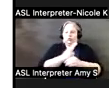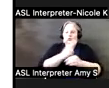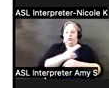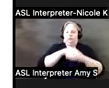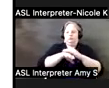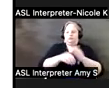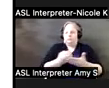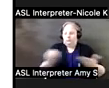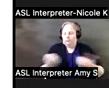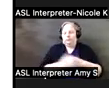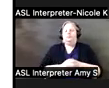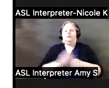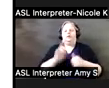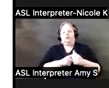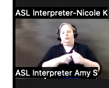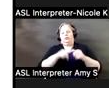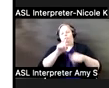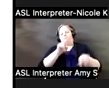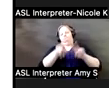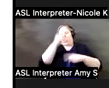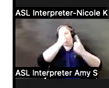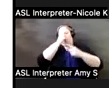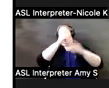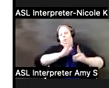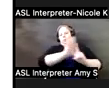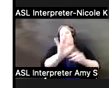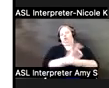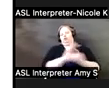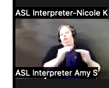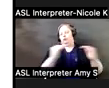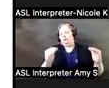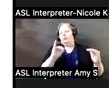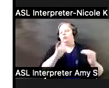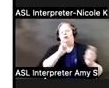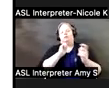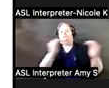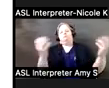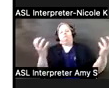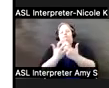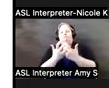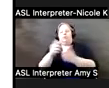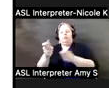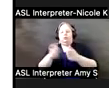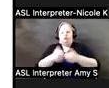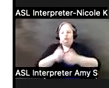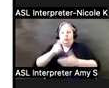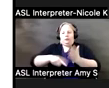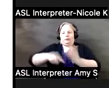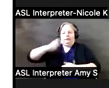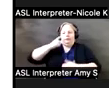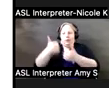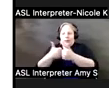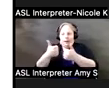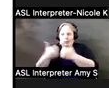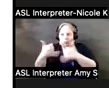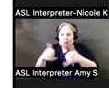you really want to look at a person's function and then connect that to what controls are needed for the game in order to figure out what adaptive gaming